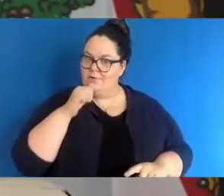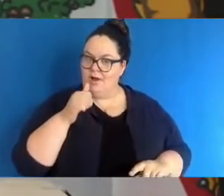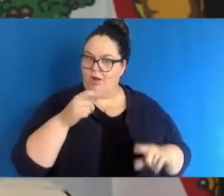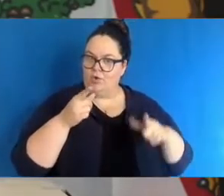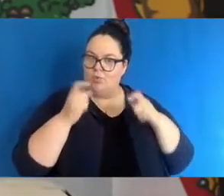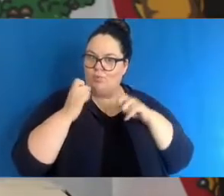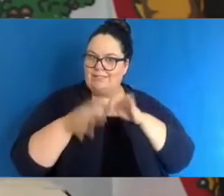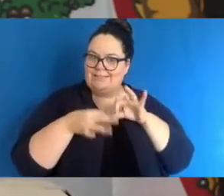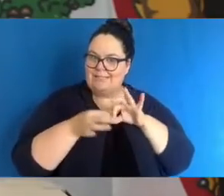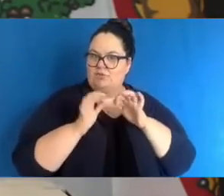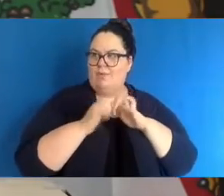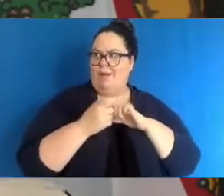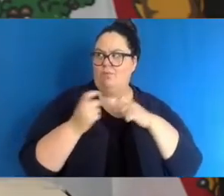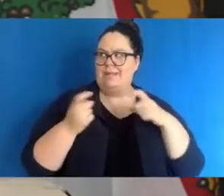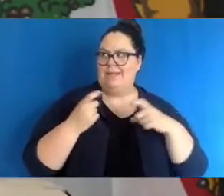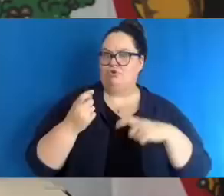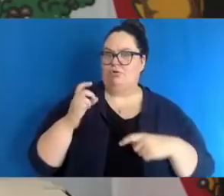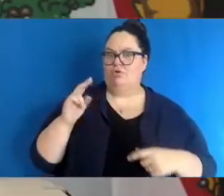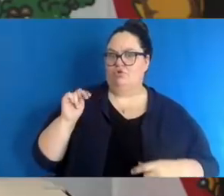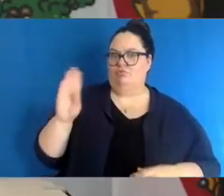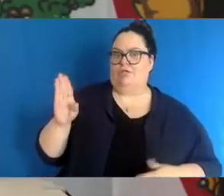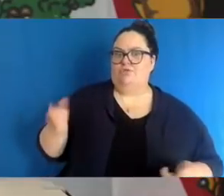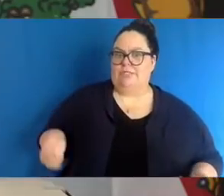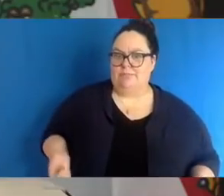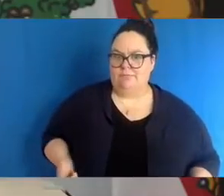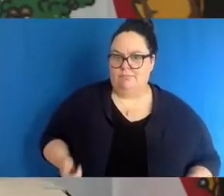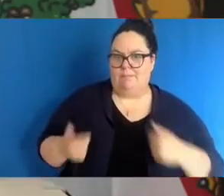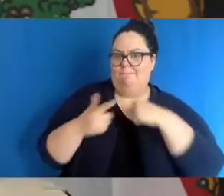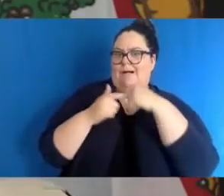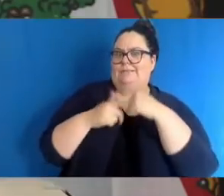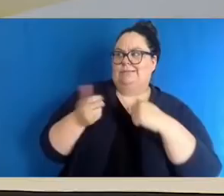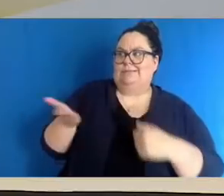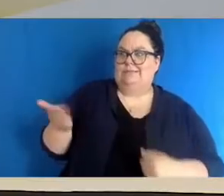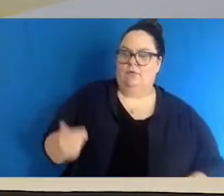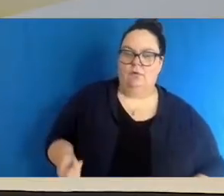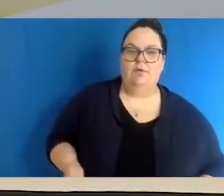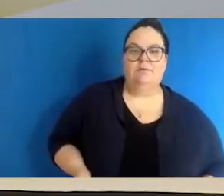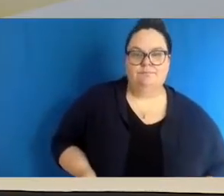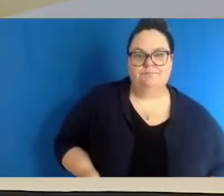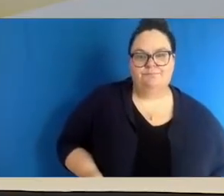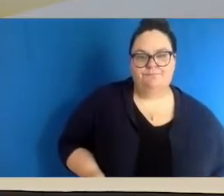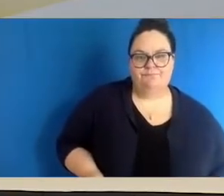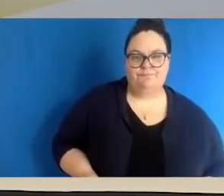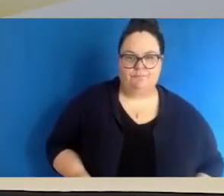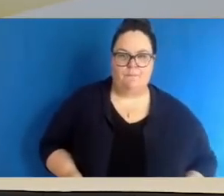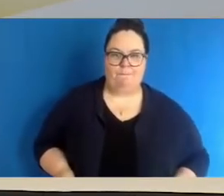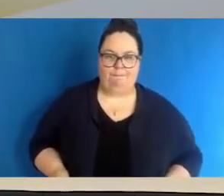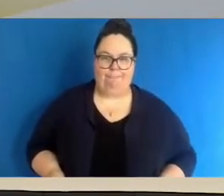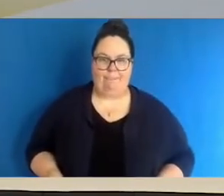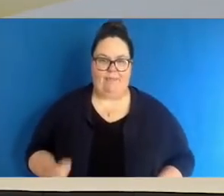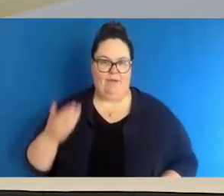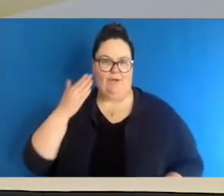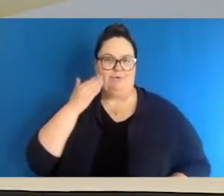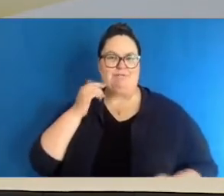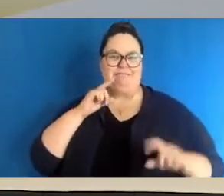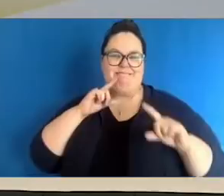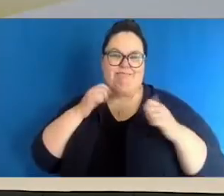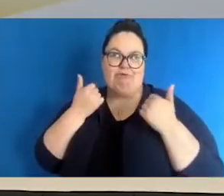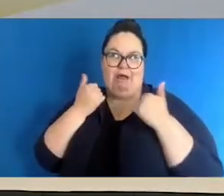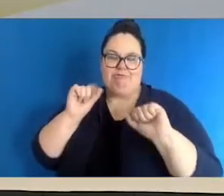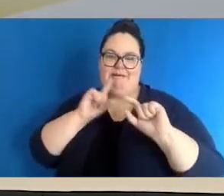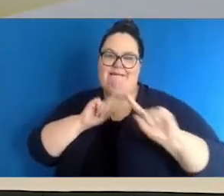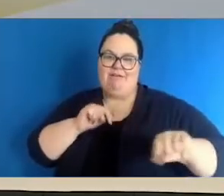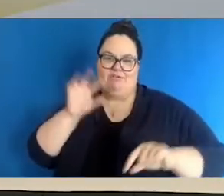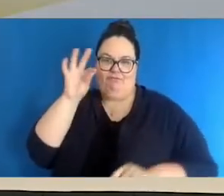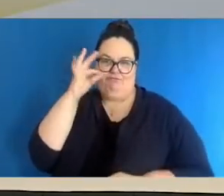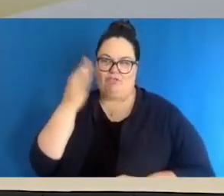So how are we handling, or what are we looking at in terms of what's happening in Moncton? Well, I think that was a very similar question. I just tried to answer in French, so thank you